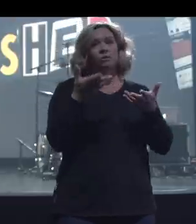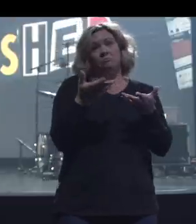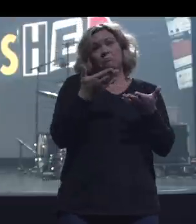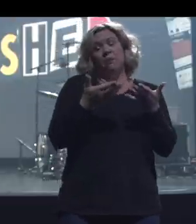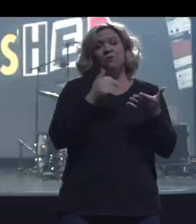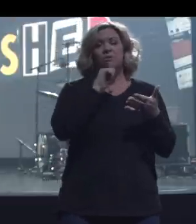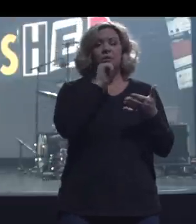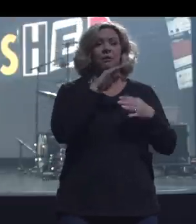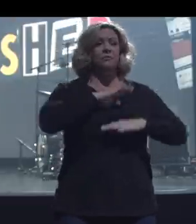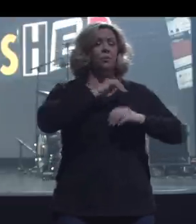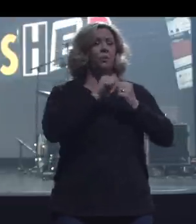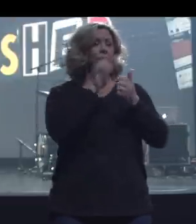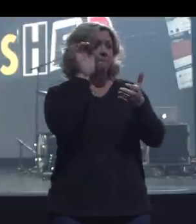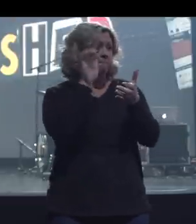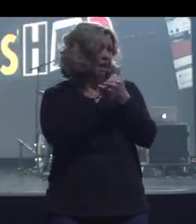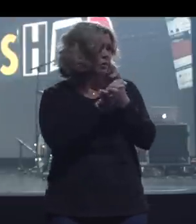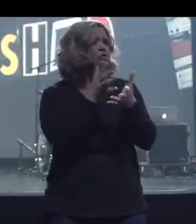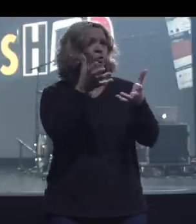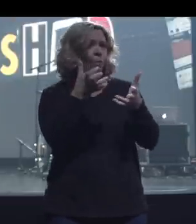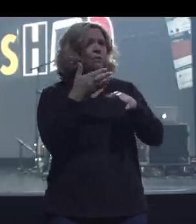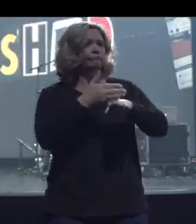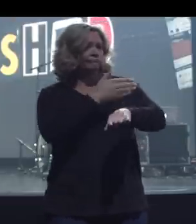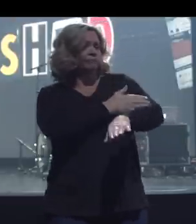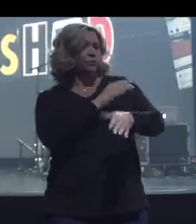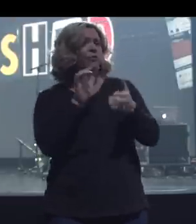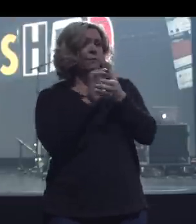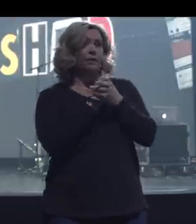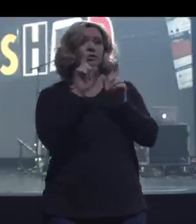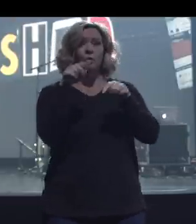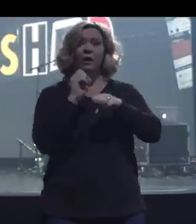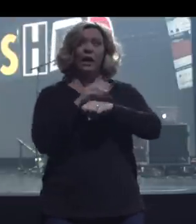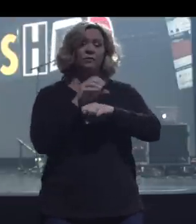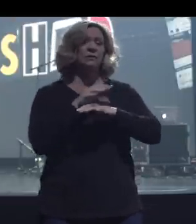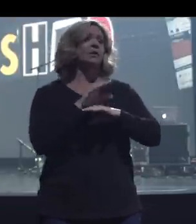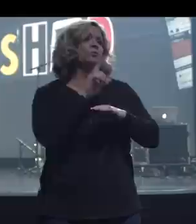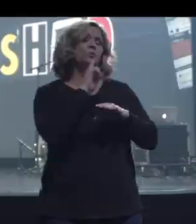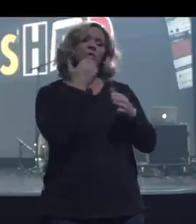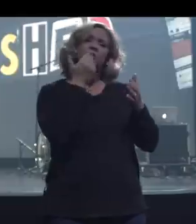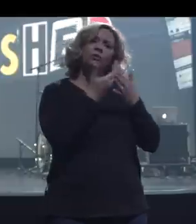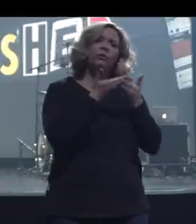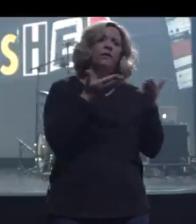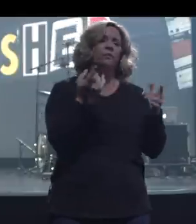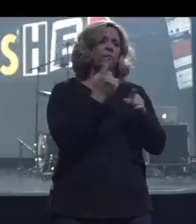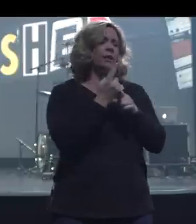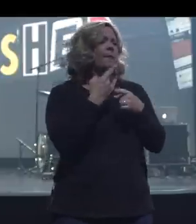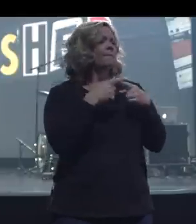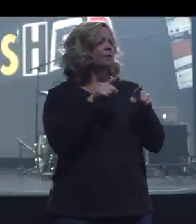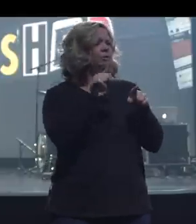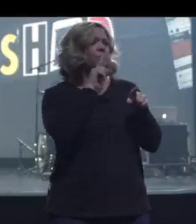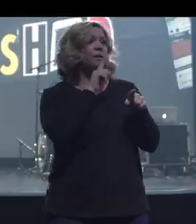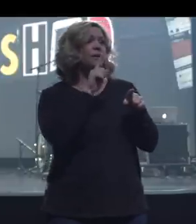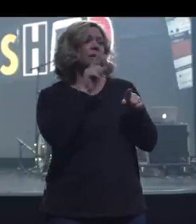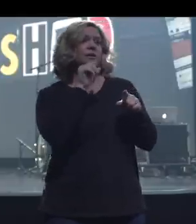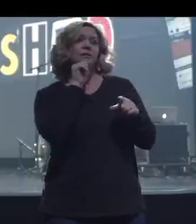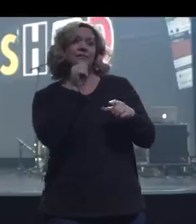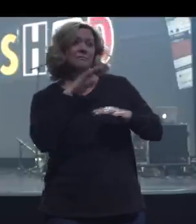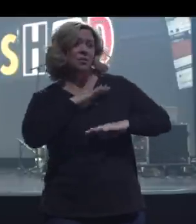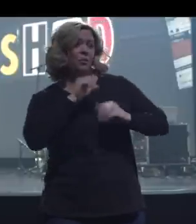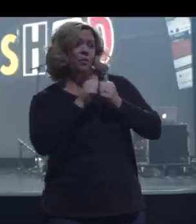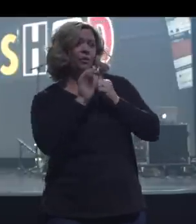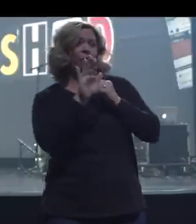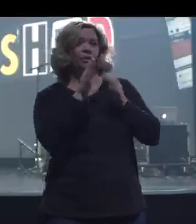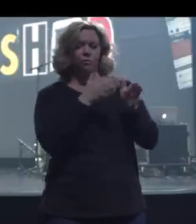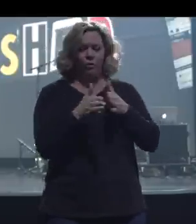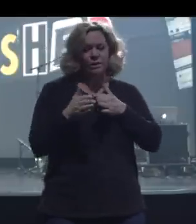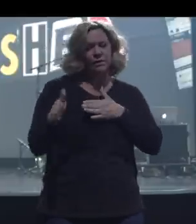marriage and want it to be better, and that can drive you to go to counseling, and that's a really good thing. You can be discontent with your